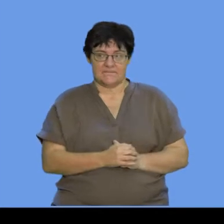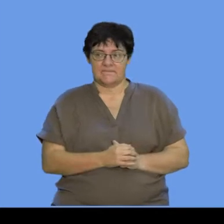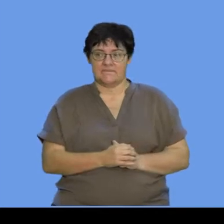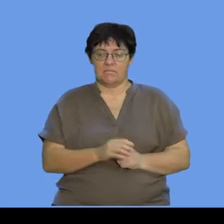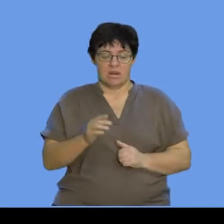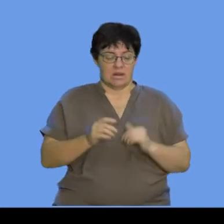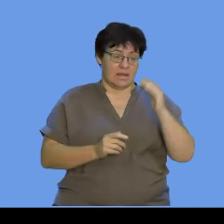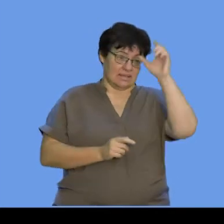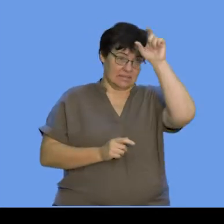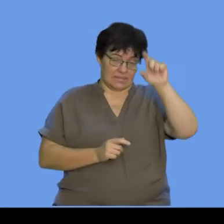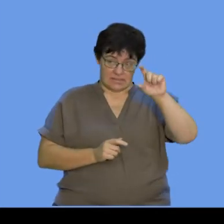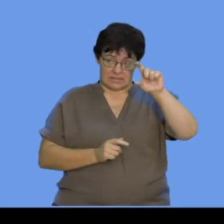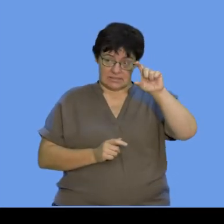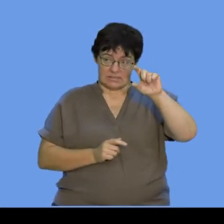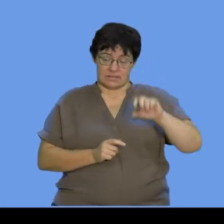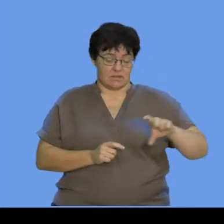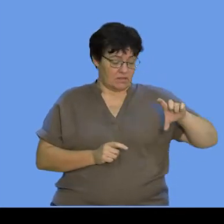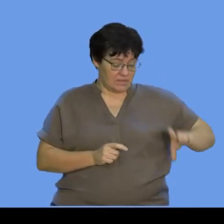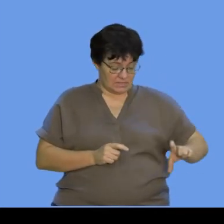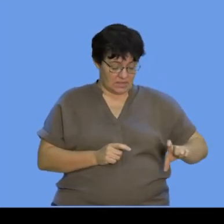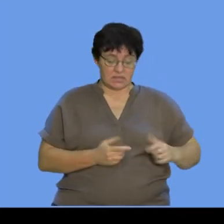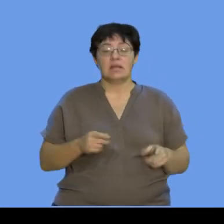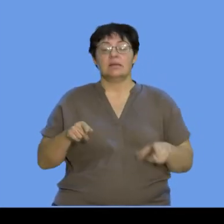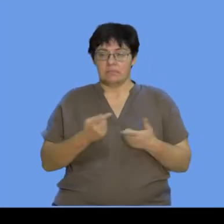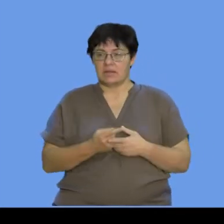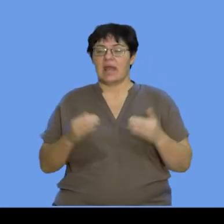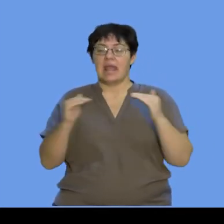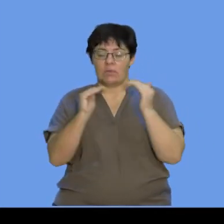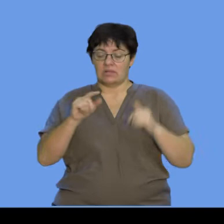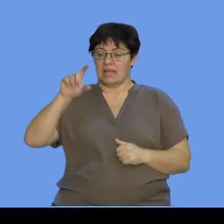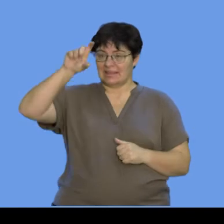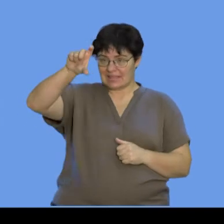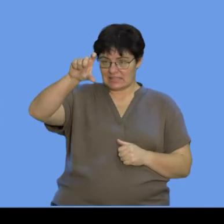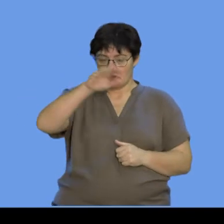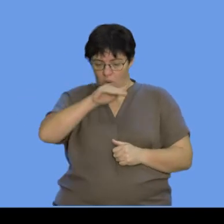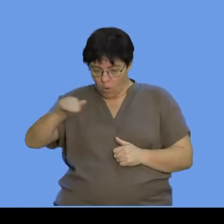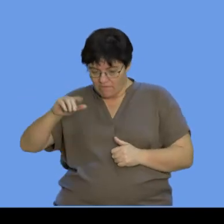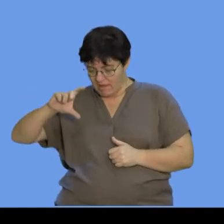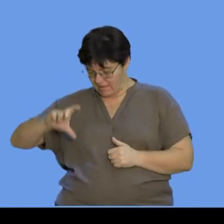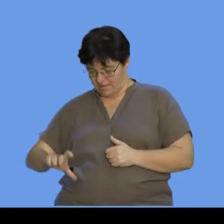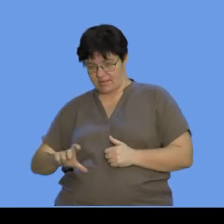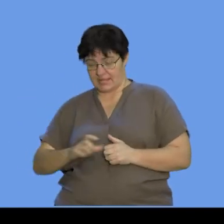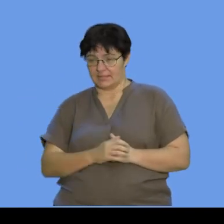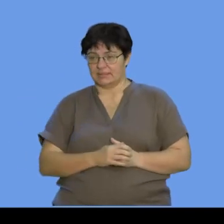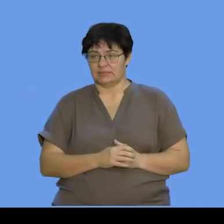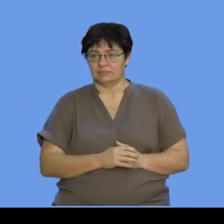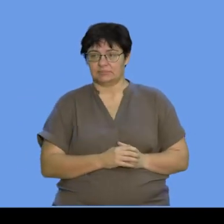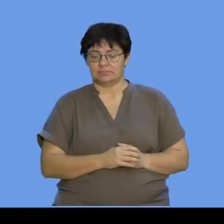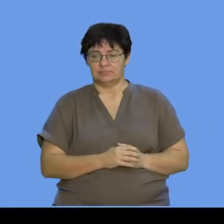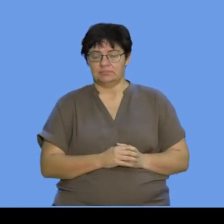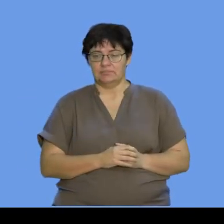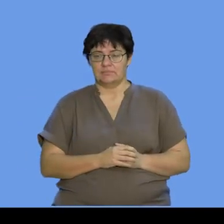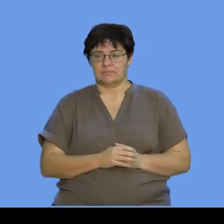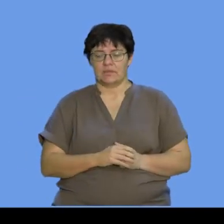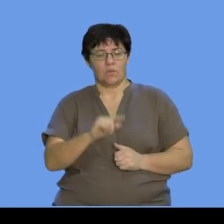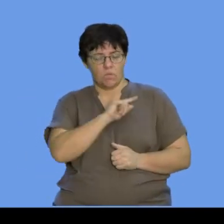this side over that side must be equal to the PT side over the TR